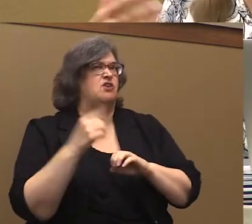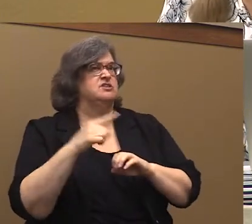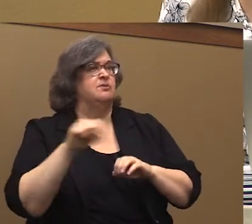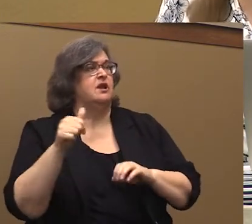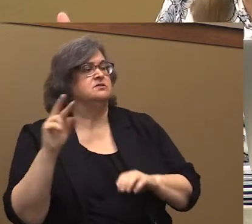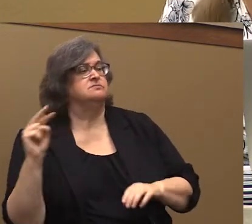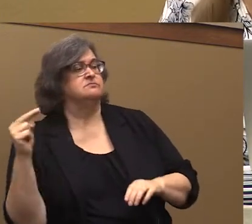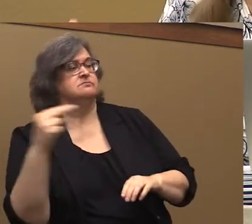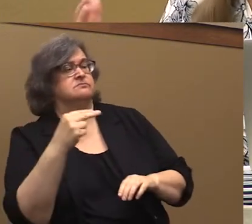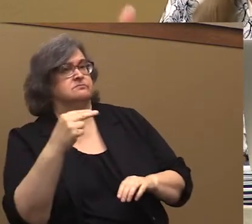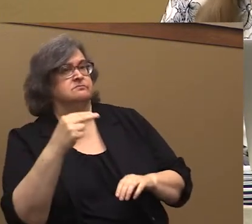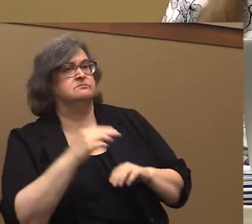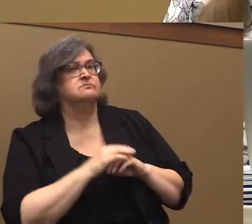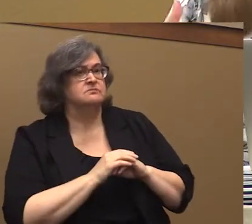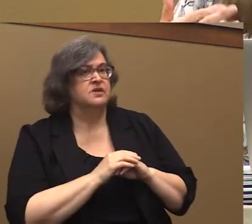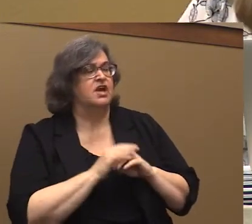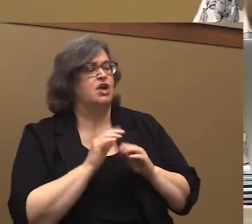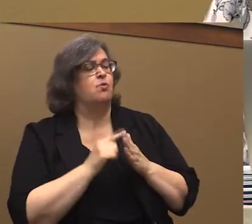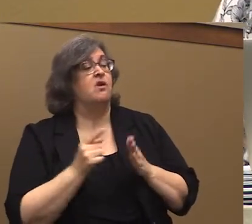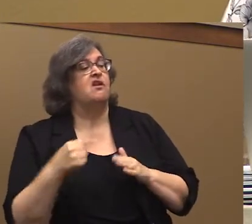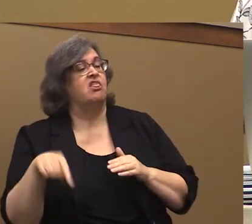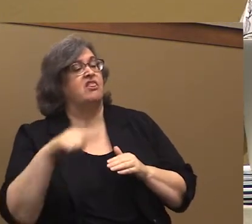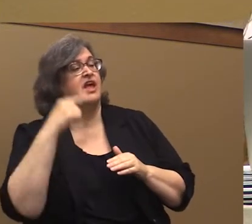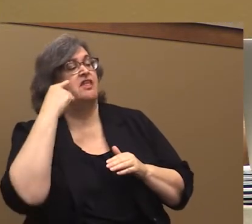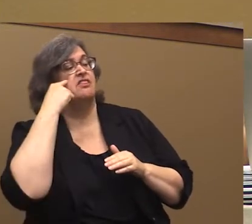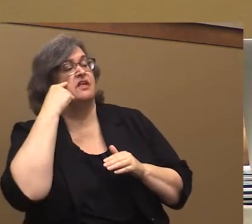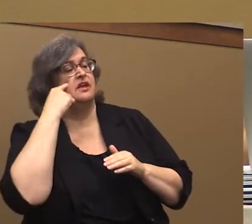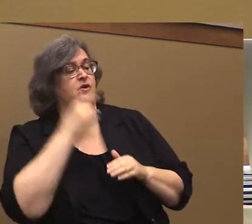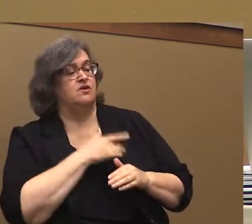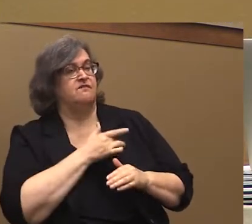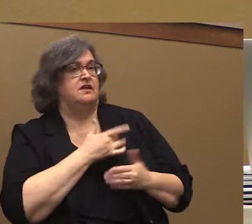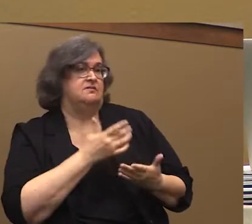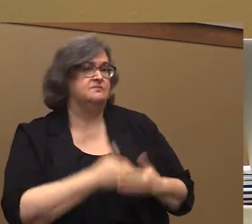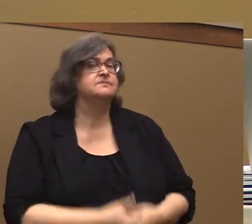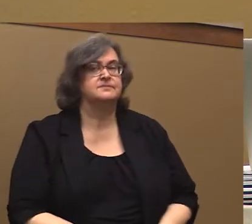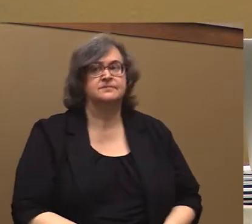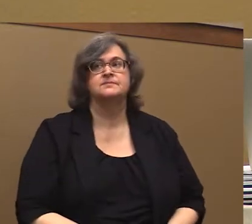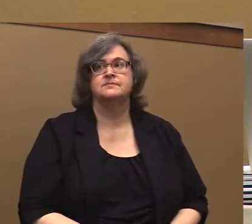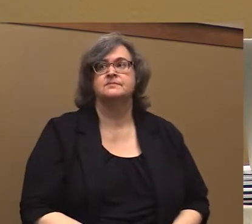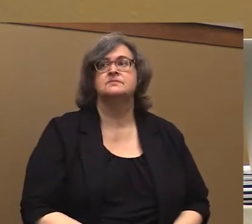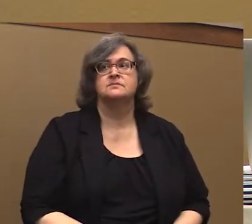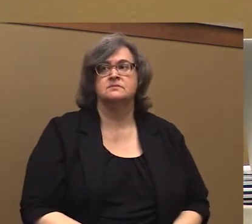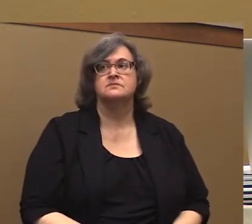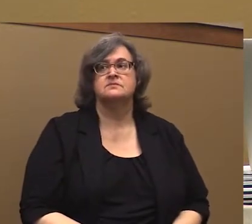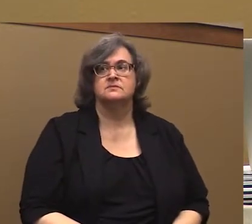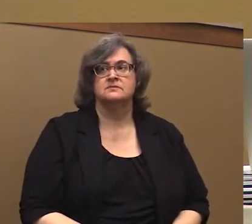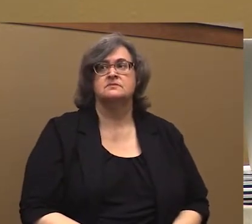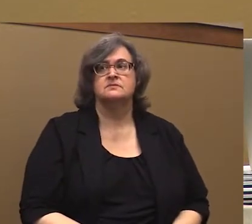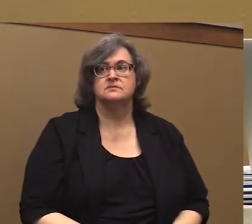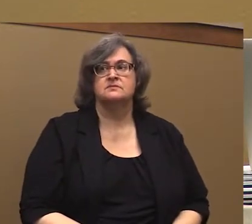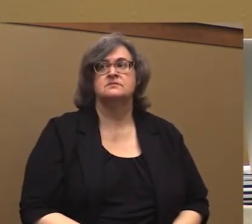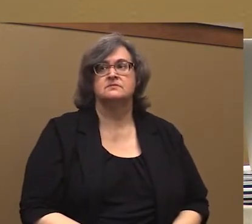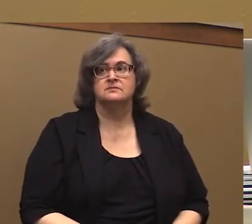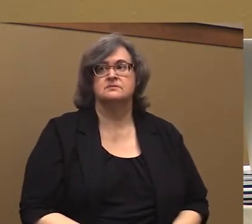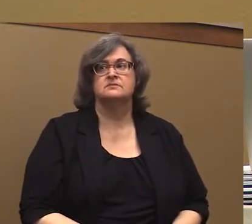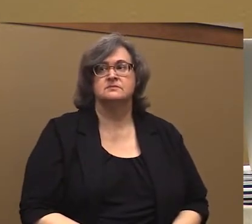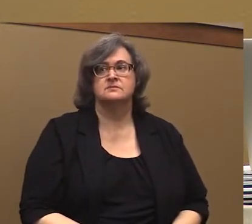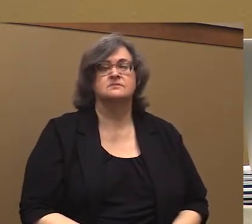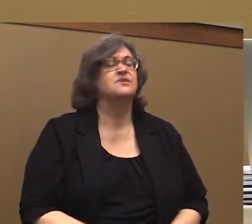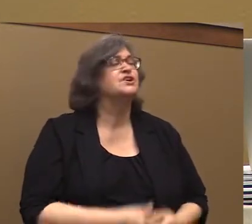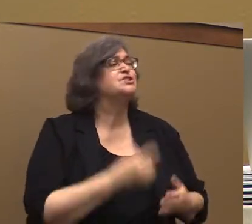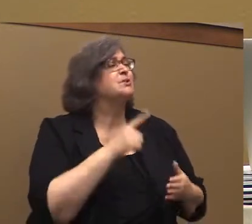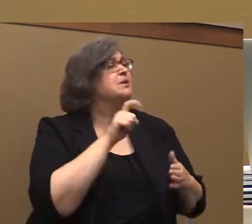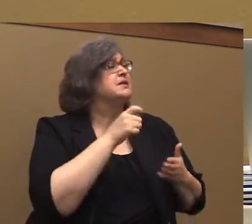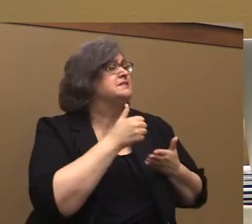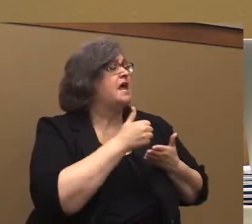on how someone else is thinking or feeling. And so they would need someone to kind of